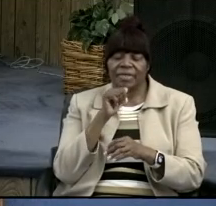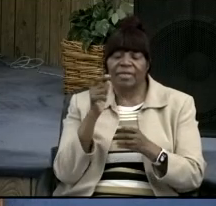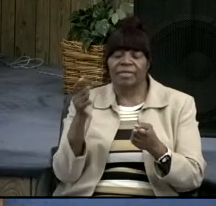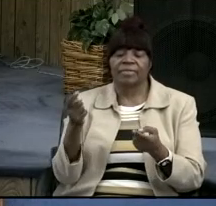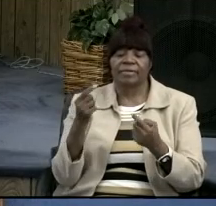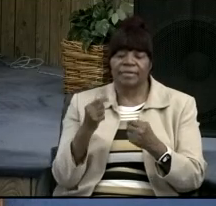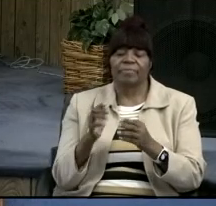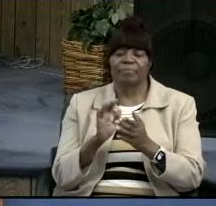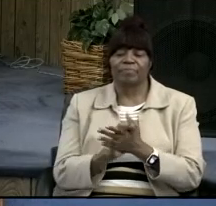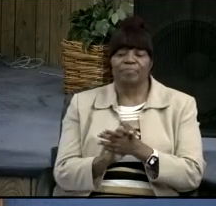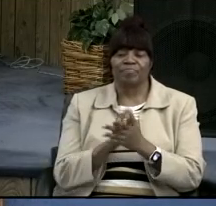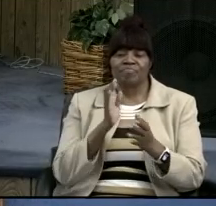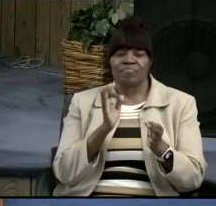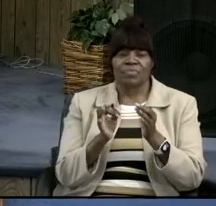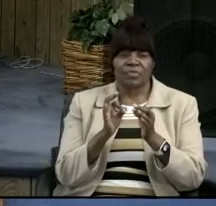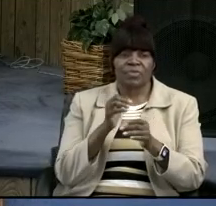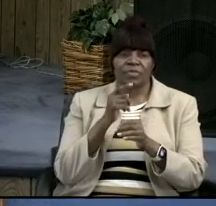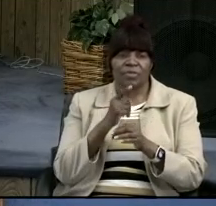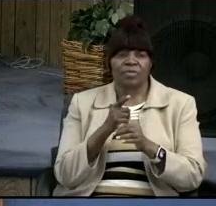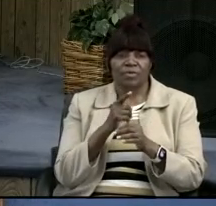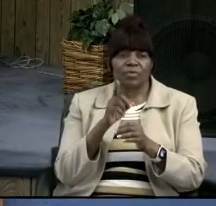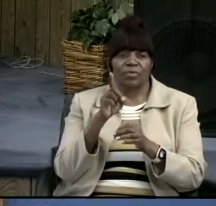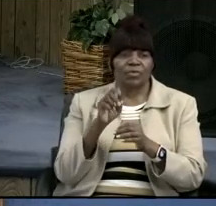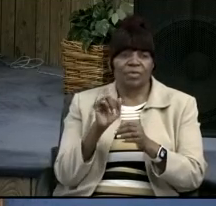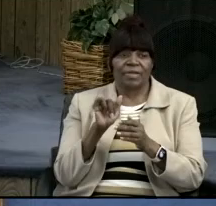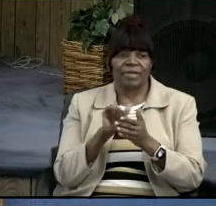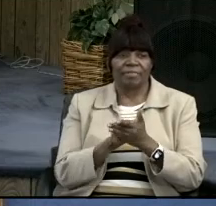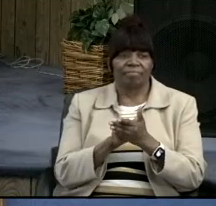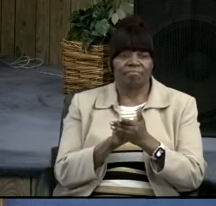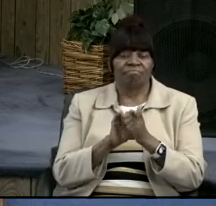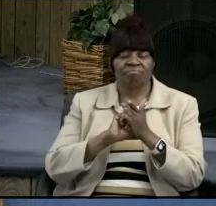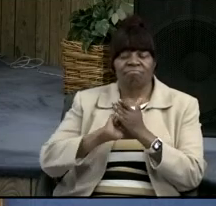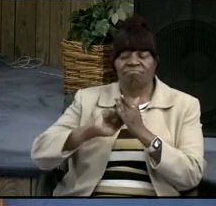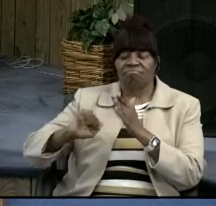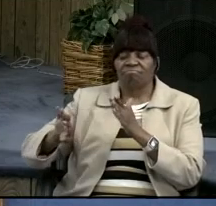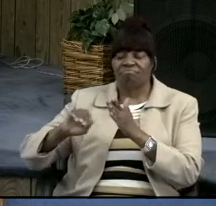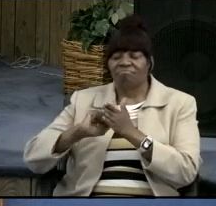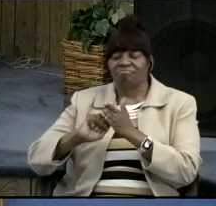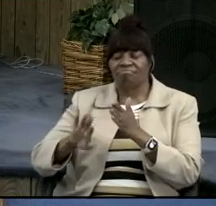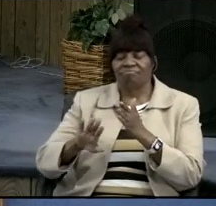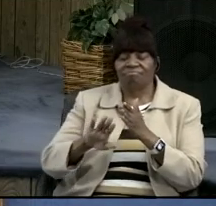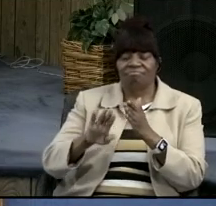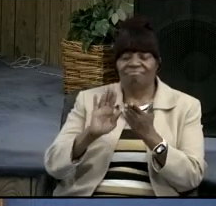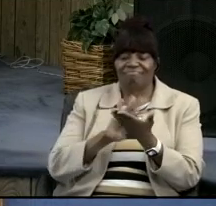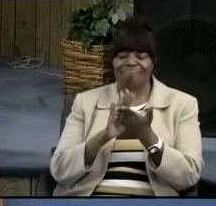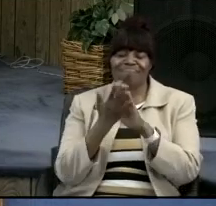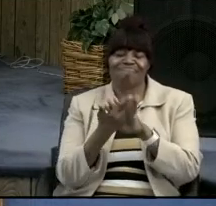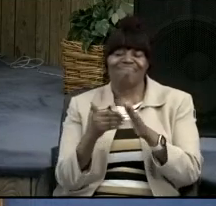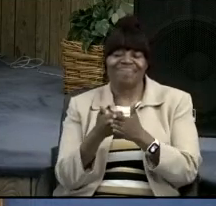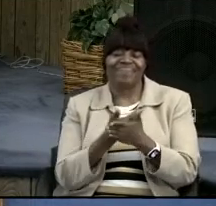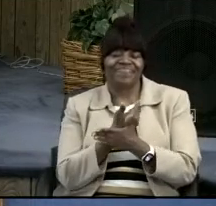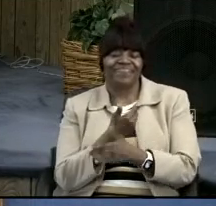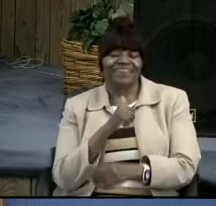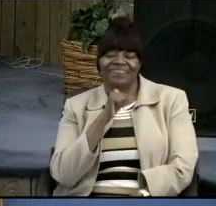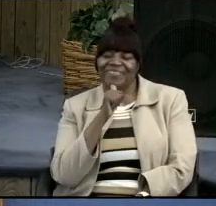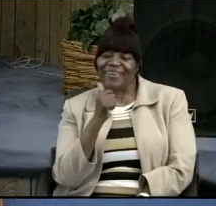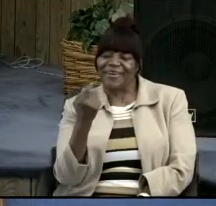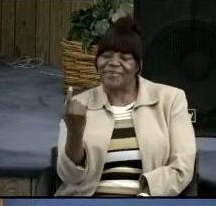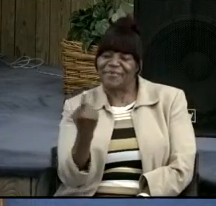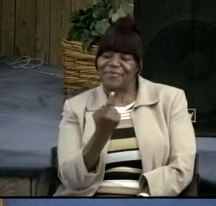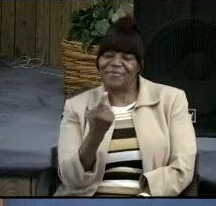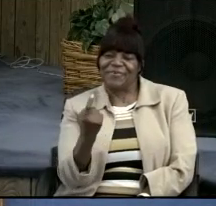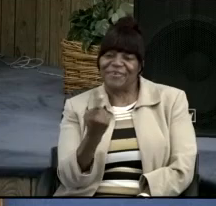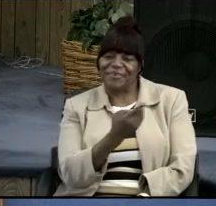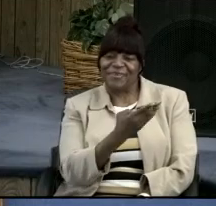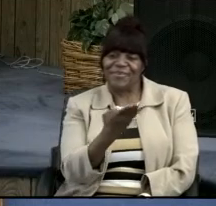come to the Lord, it's all washed away. And you begin anew. Instead of you just fighting the